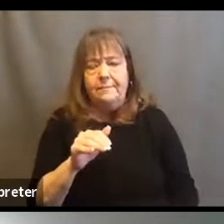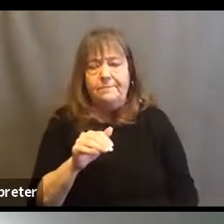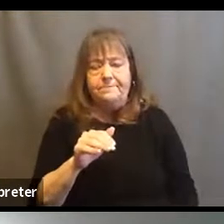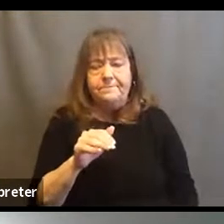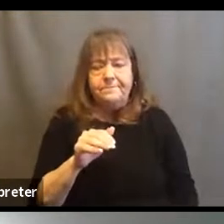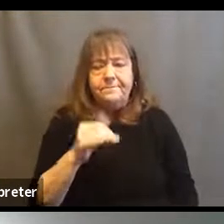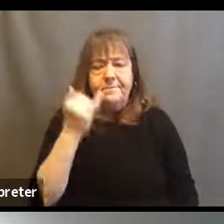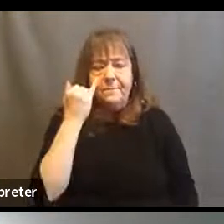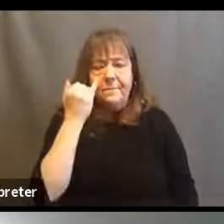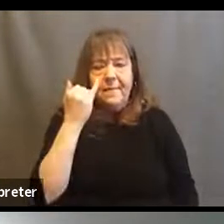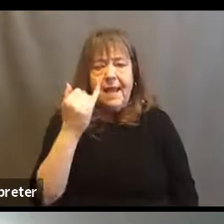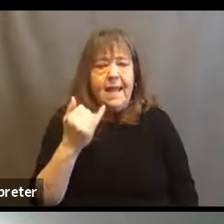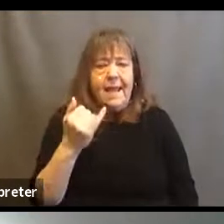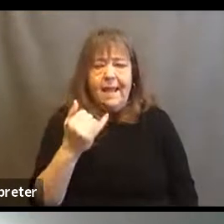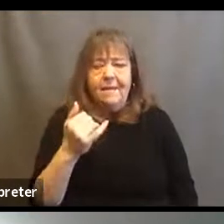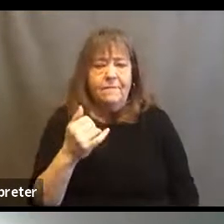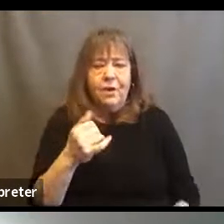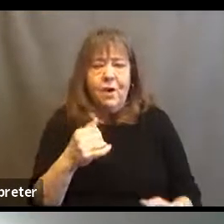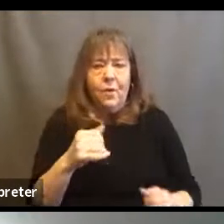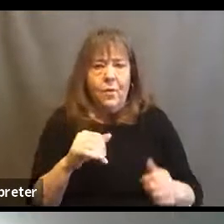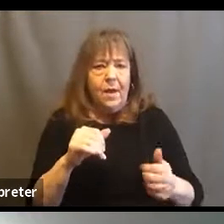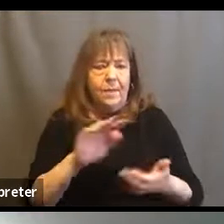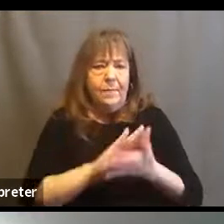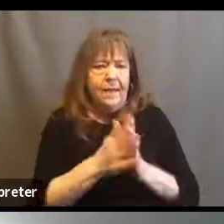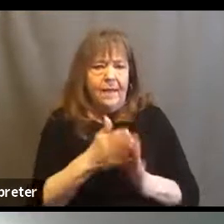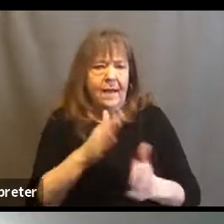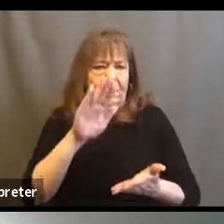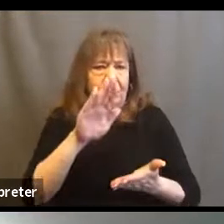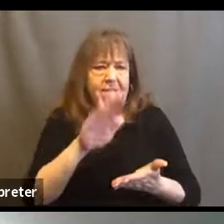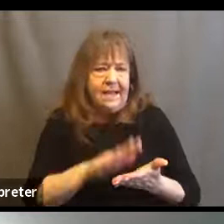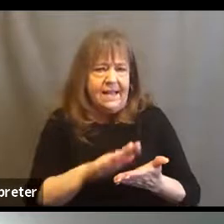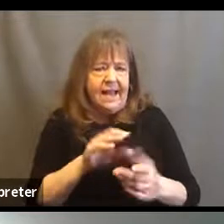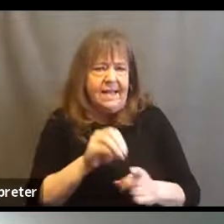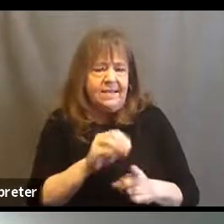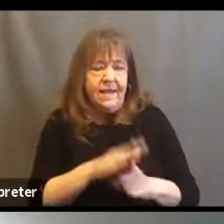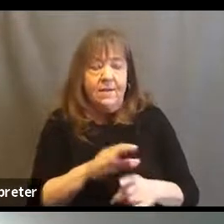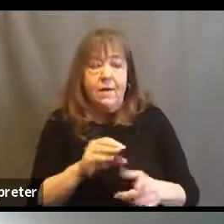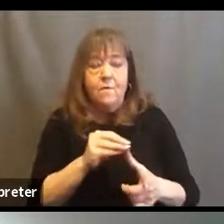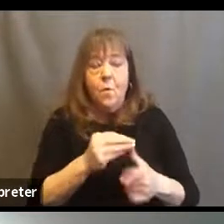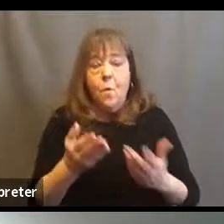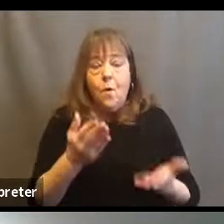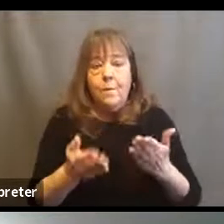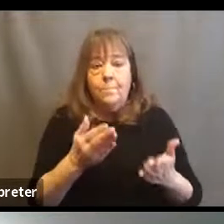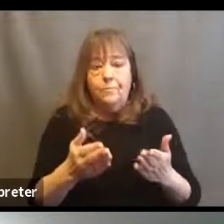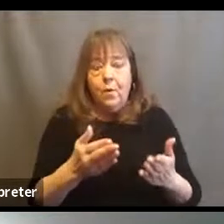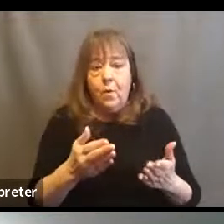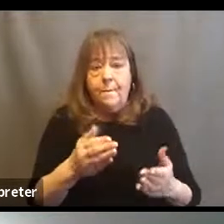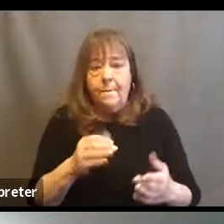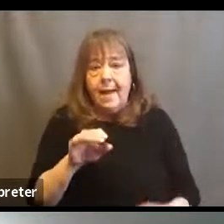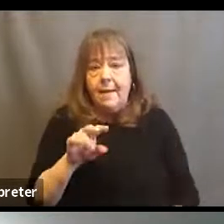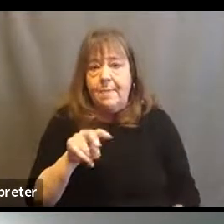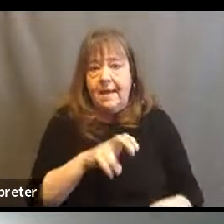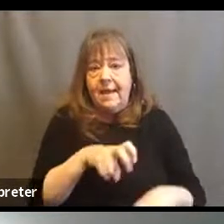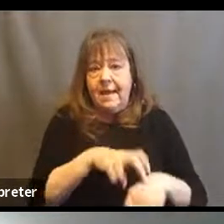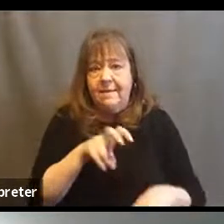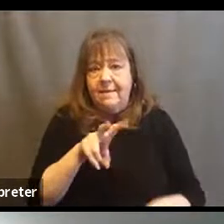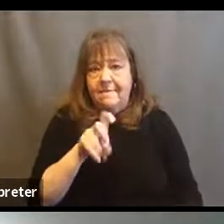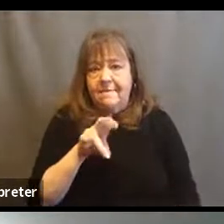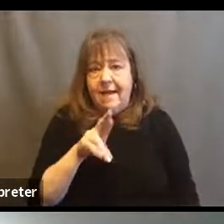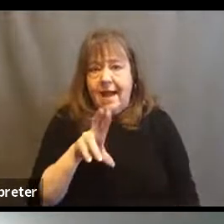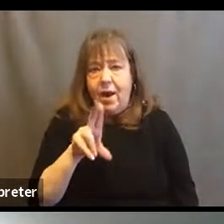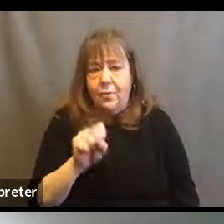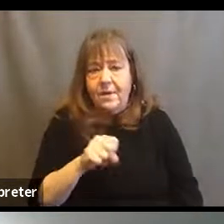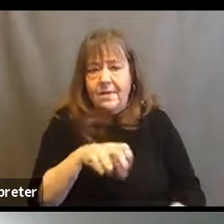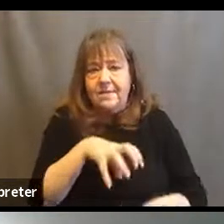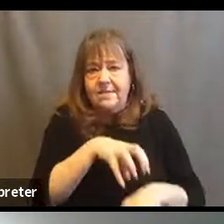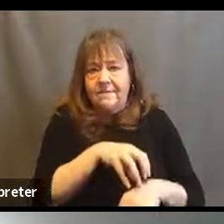if they wane, or number two, if the viruses have found a way around evading those antibodies, you still